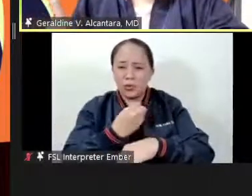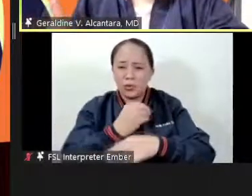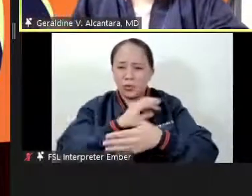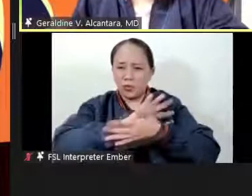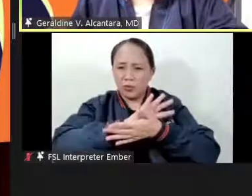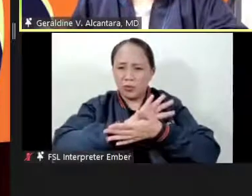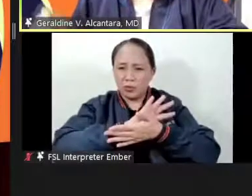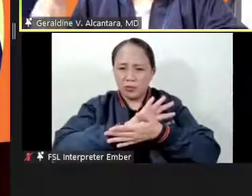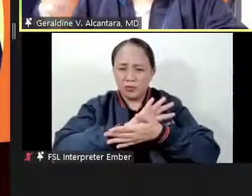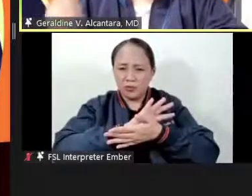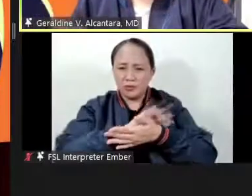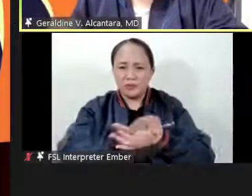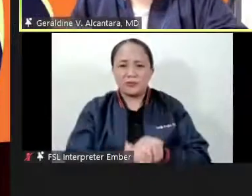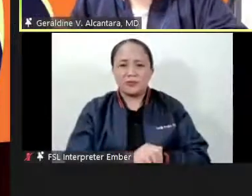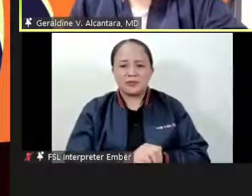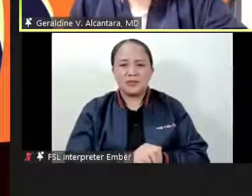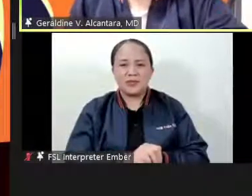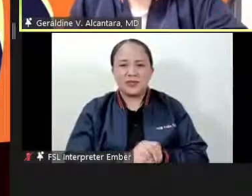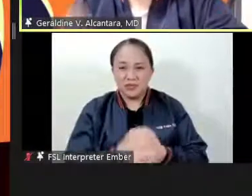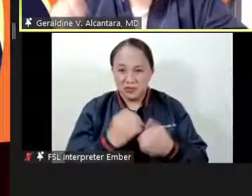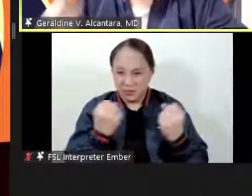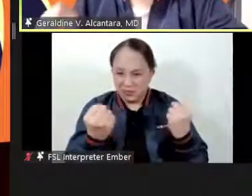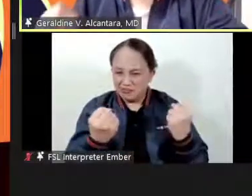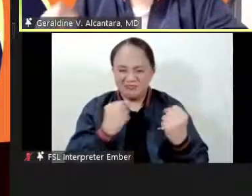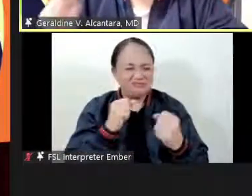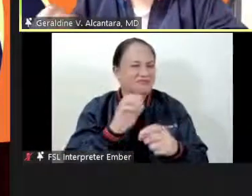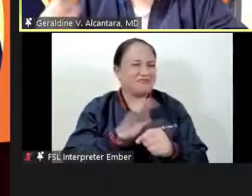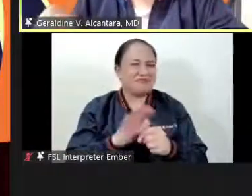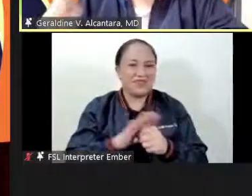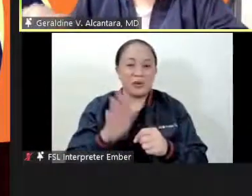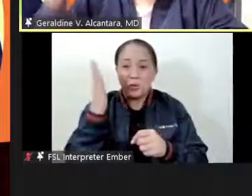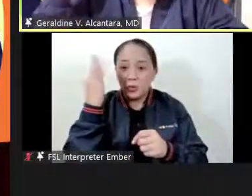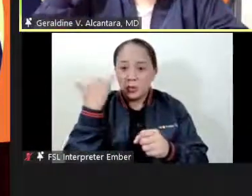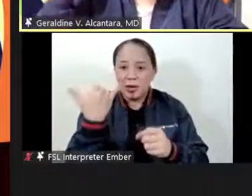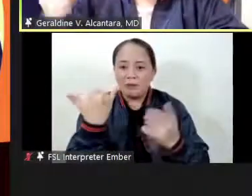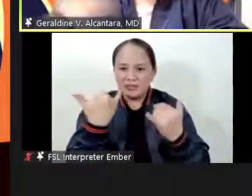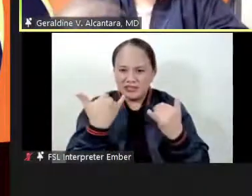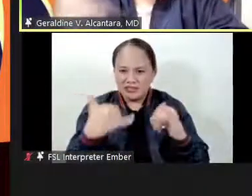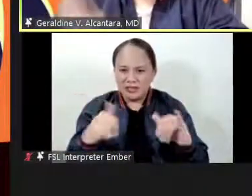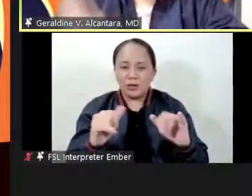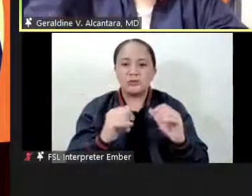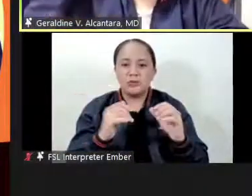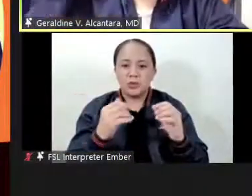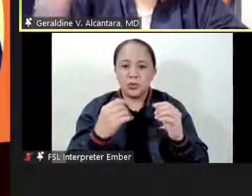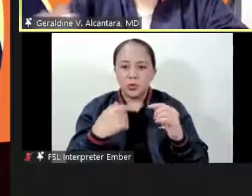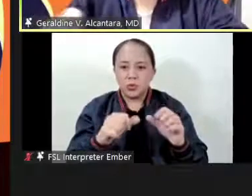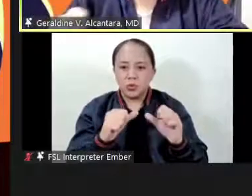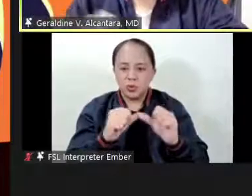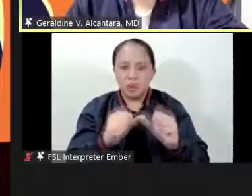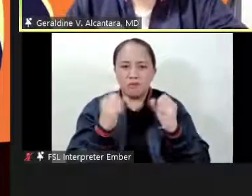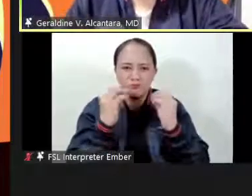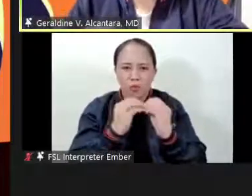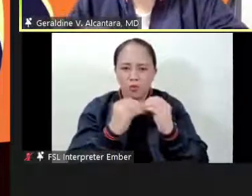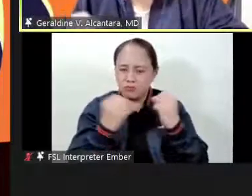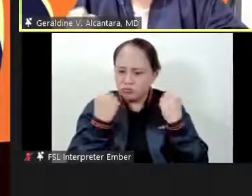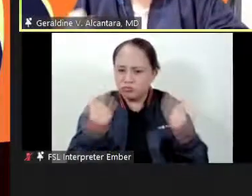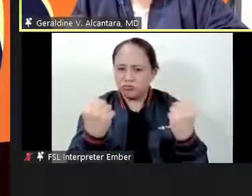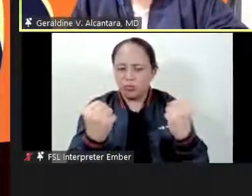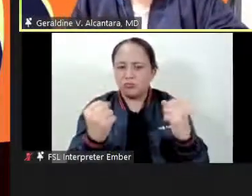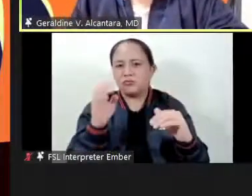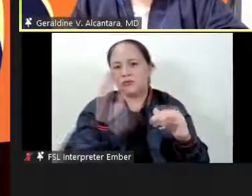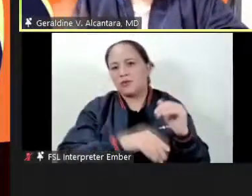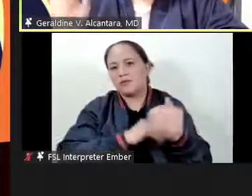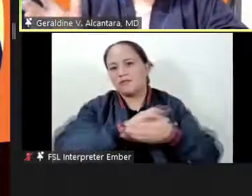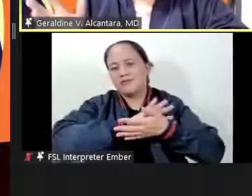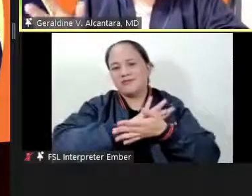strong enough for us not to break, because we are coming in stronger than it.